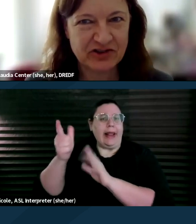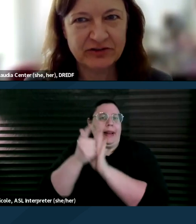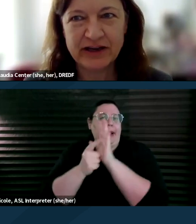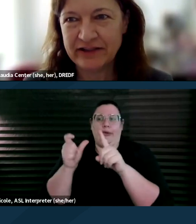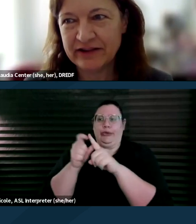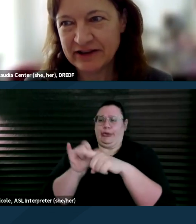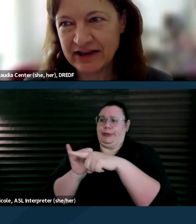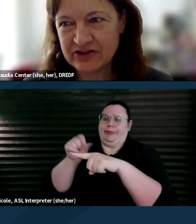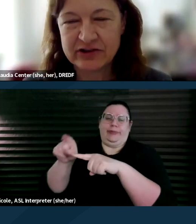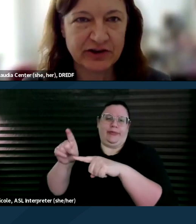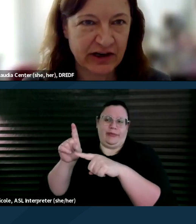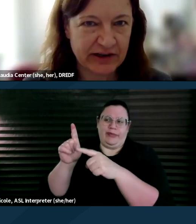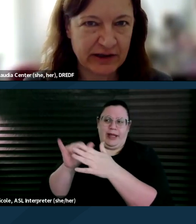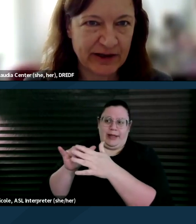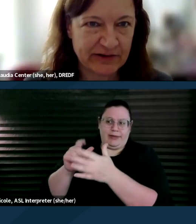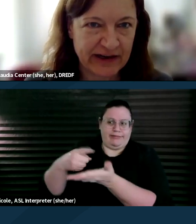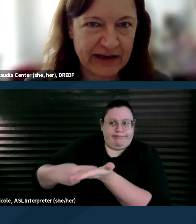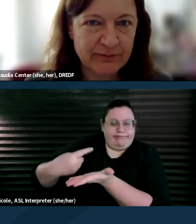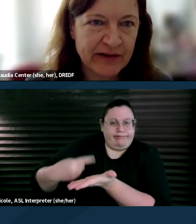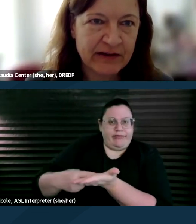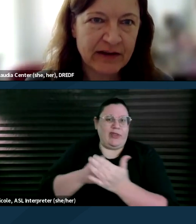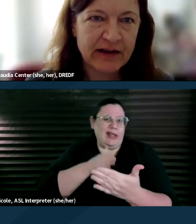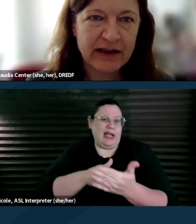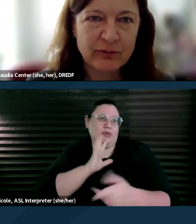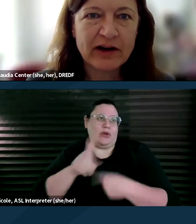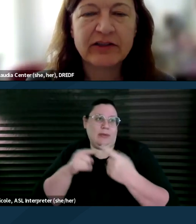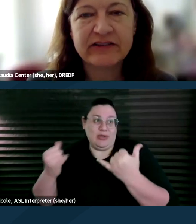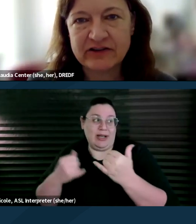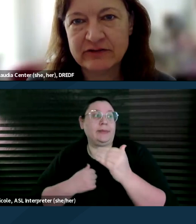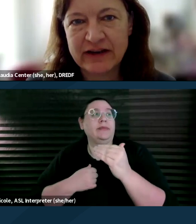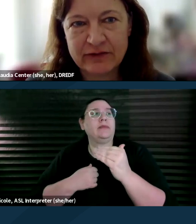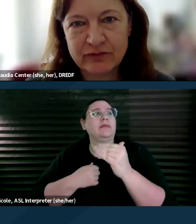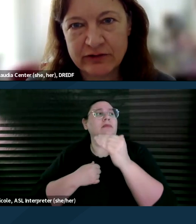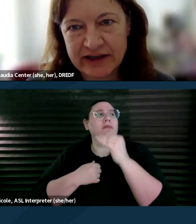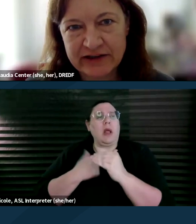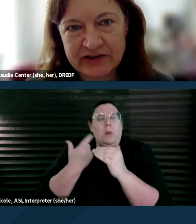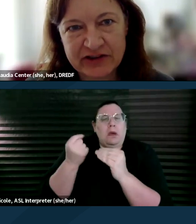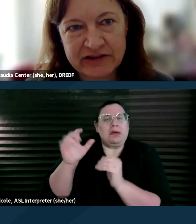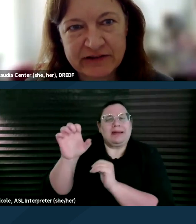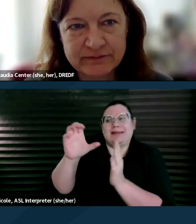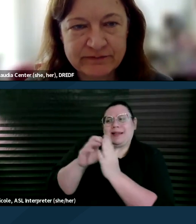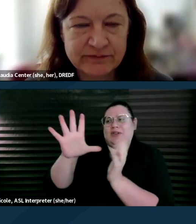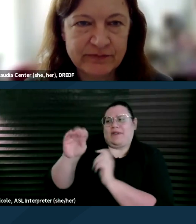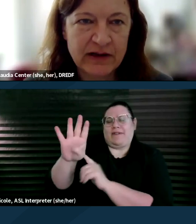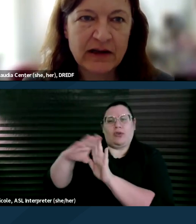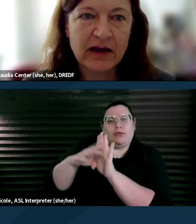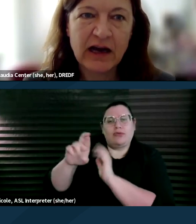at issue in the litigation we're talking about today? And what are the Section 504